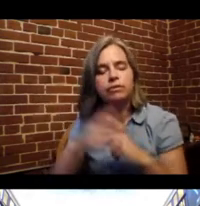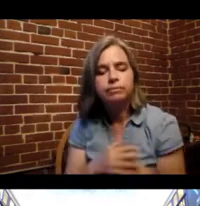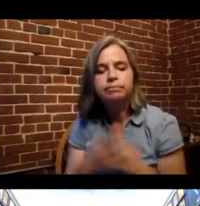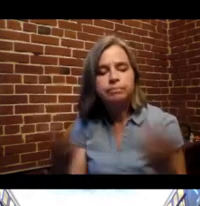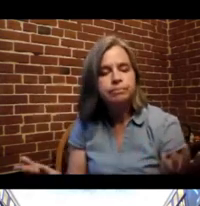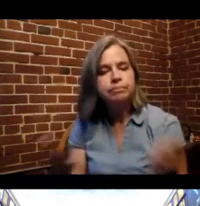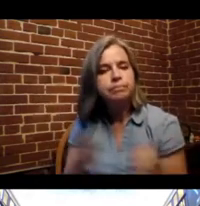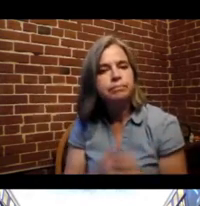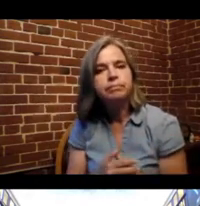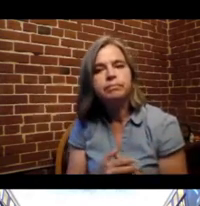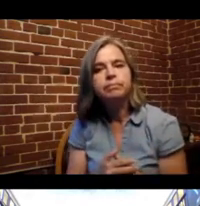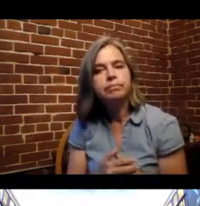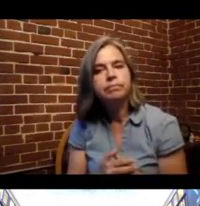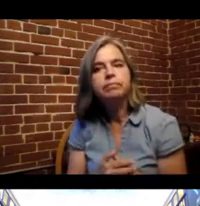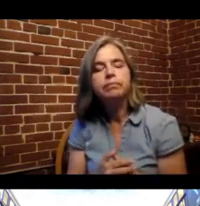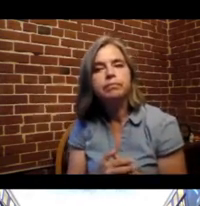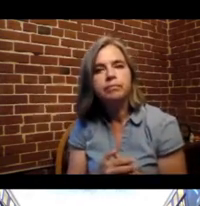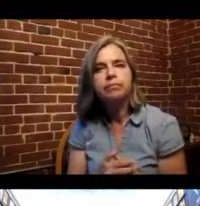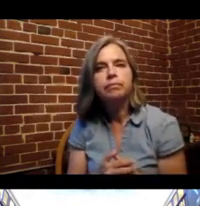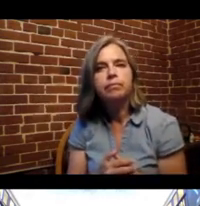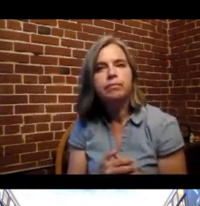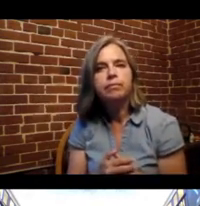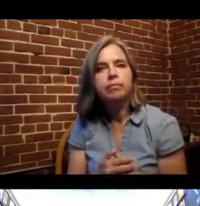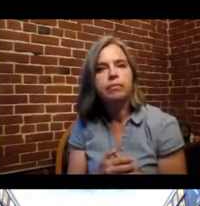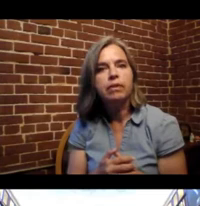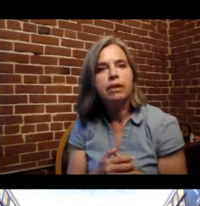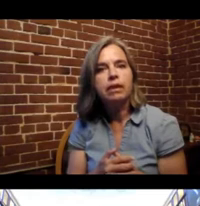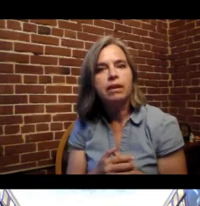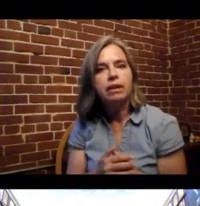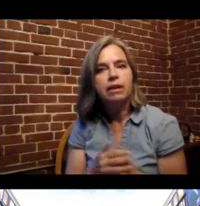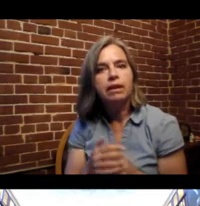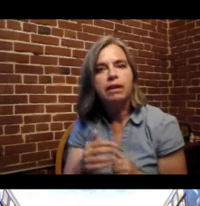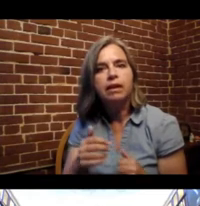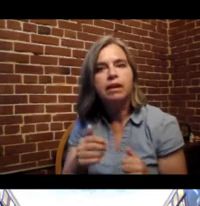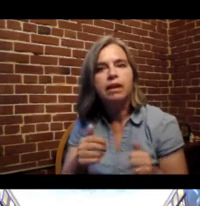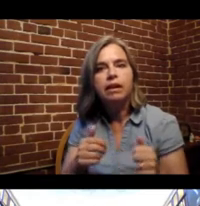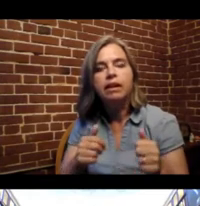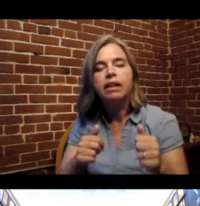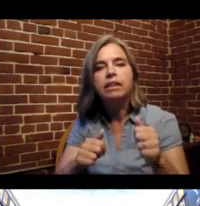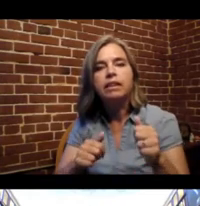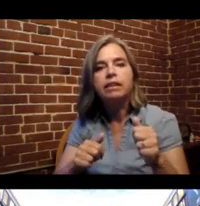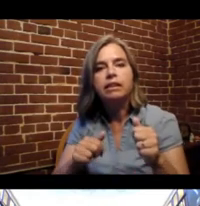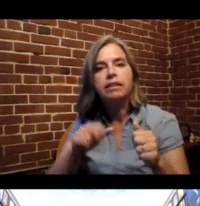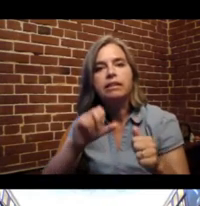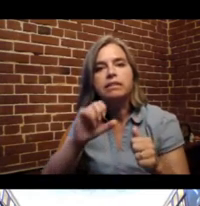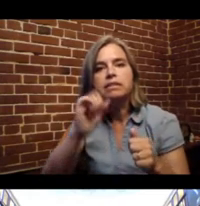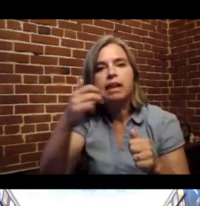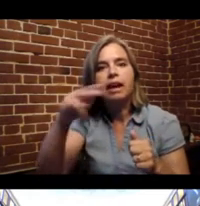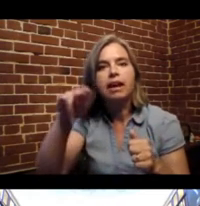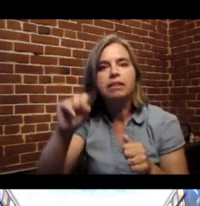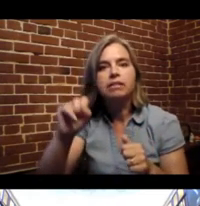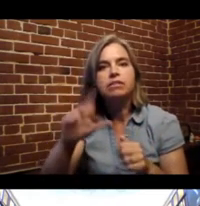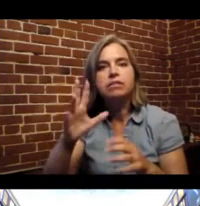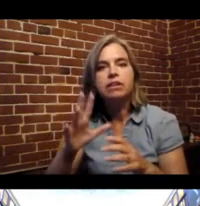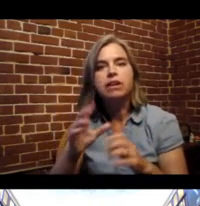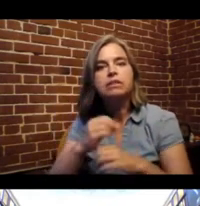a lot of the science are inspired by Lei's macro photography. And then the roots,